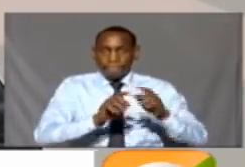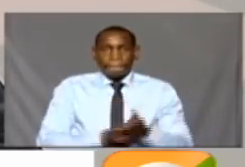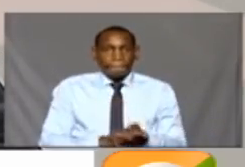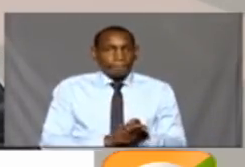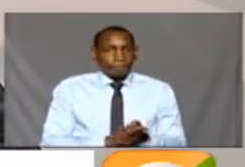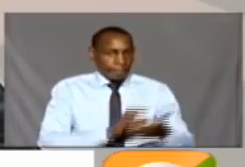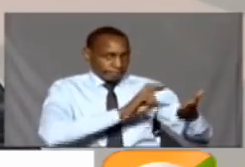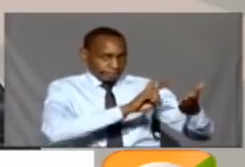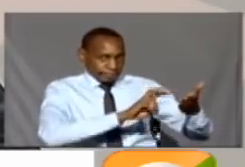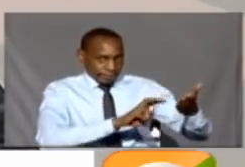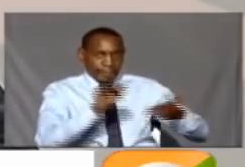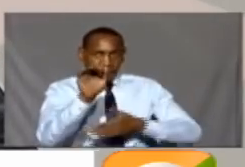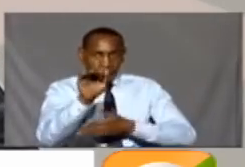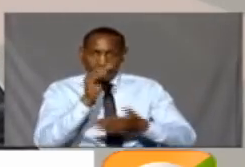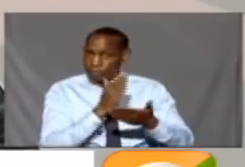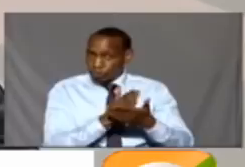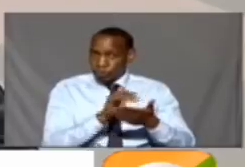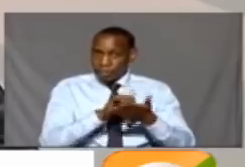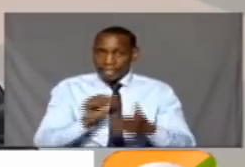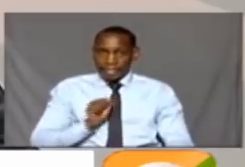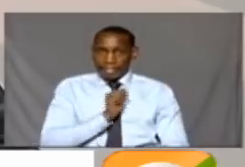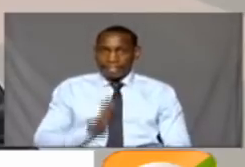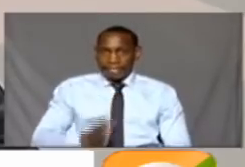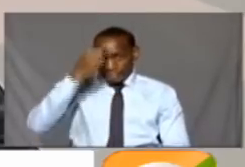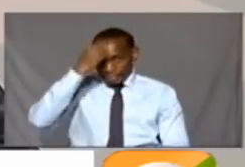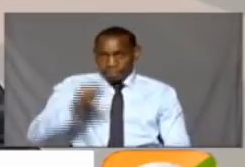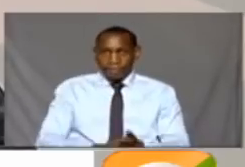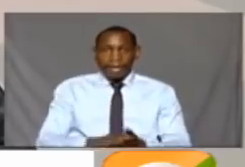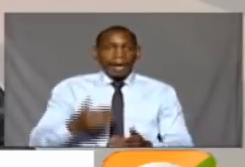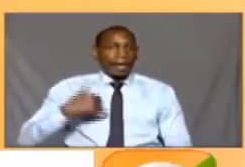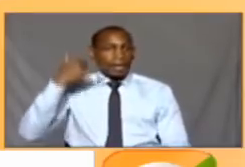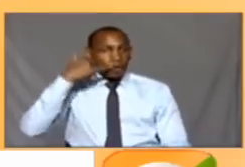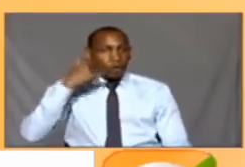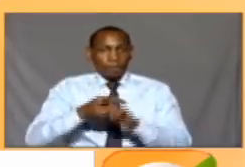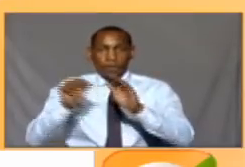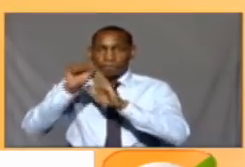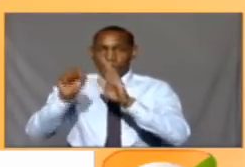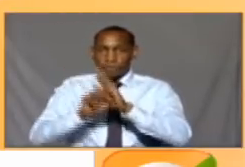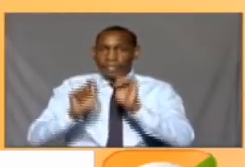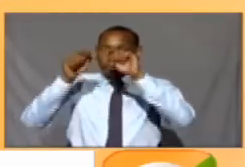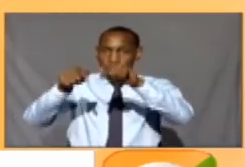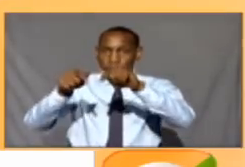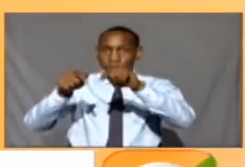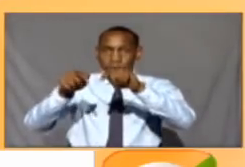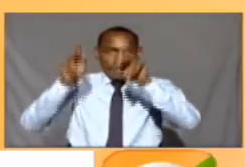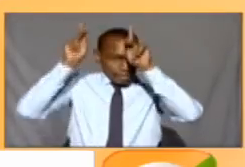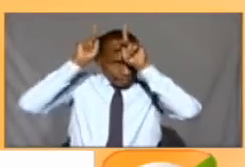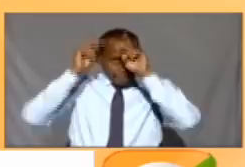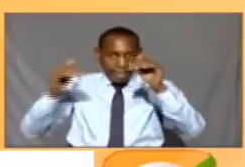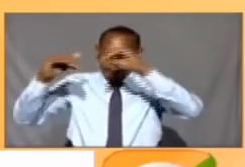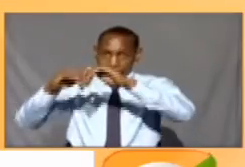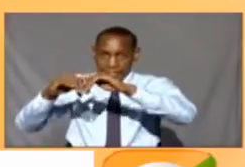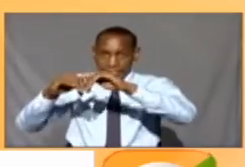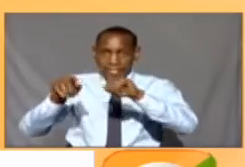Chule Anthony is asking, is it true that Senator Wetangula received a call from State House to attend the Buhungu BBI meeting?